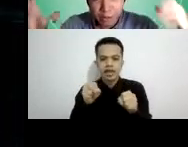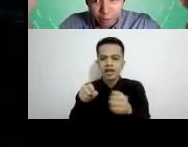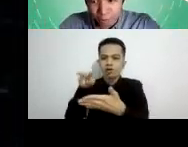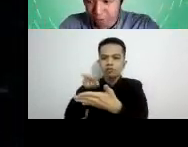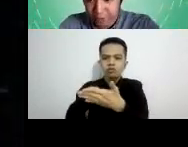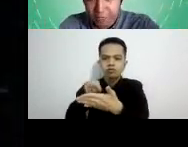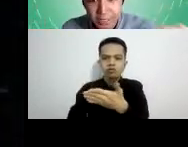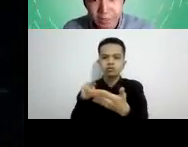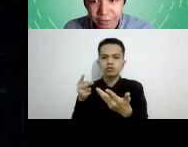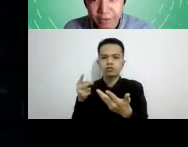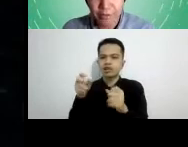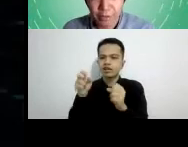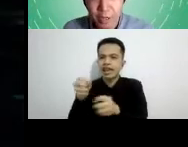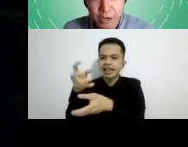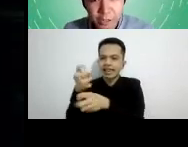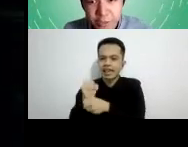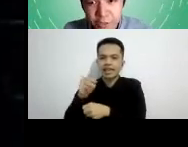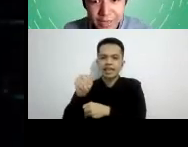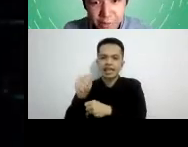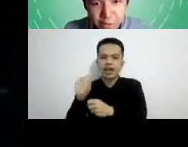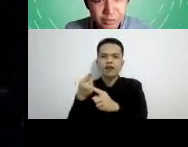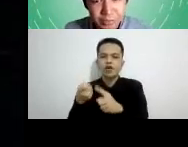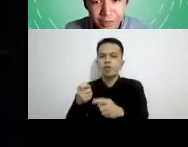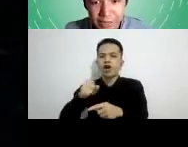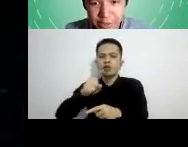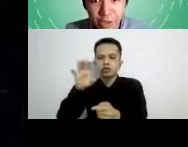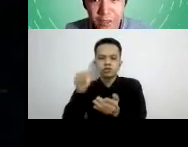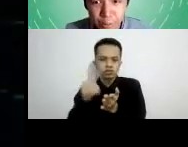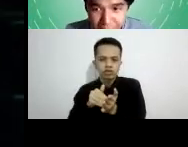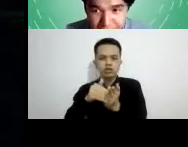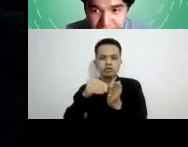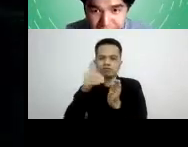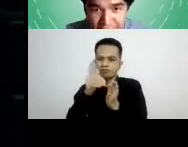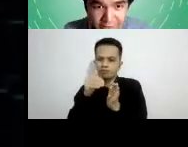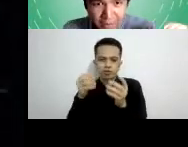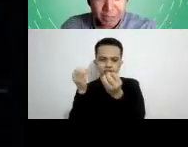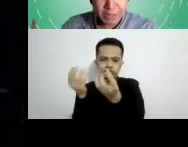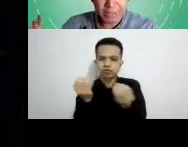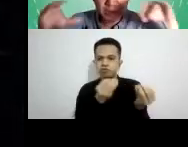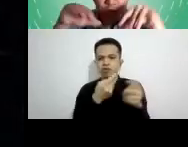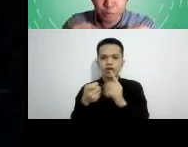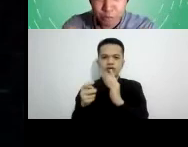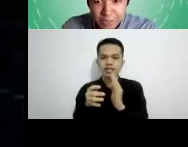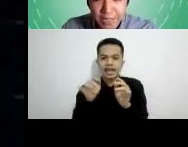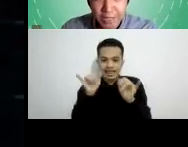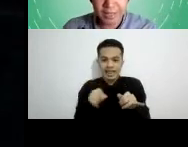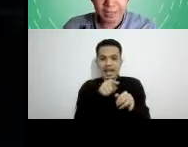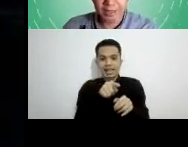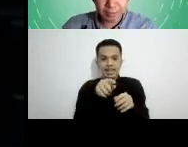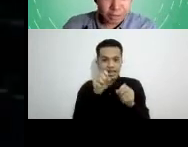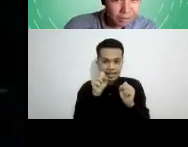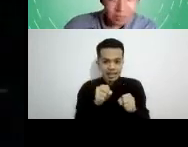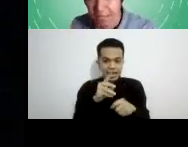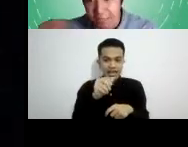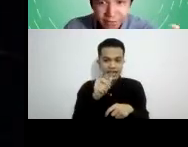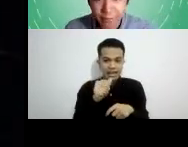pull or take data from hundreds of thousands of different things all at once. And that ability to read that data, that